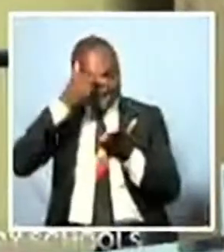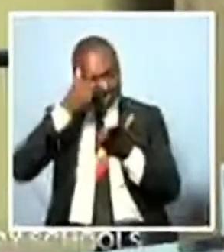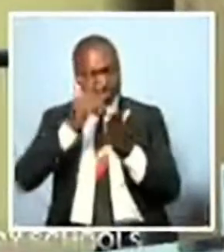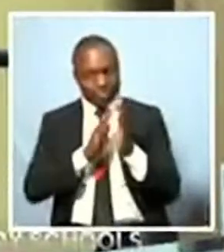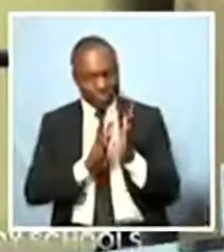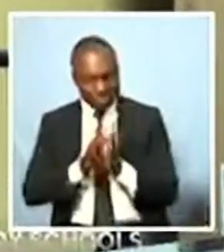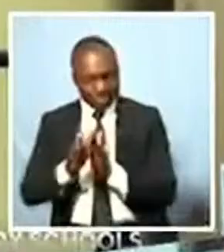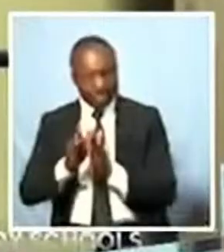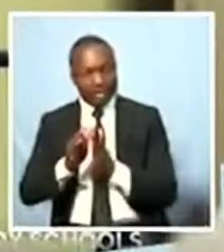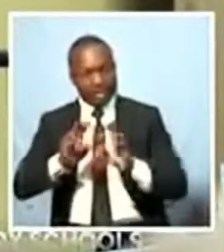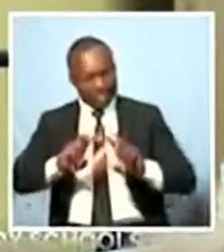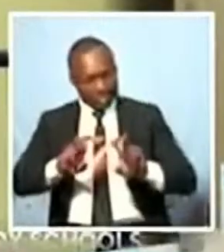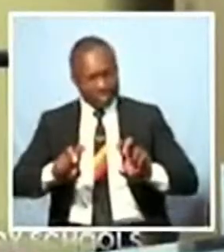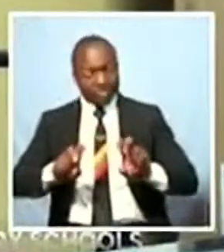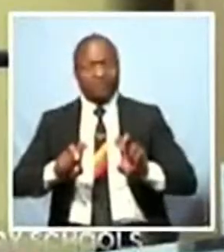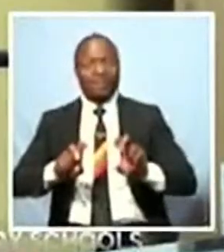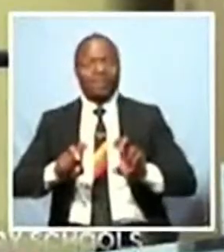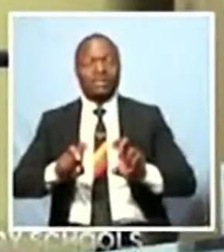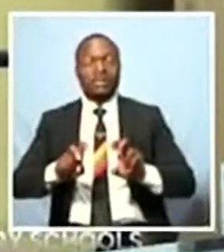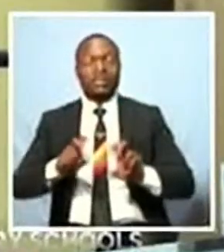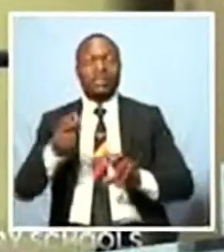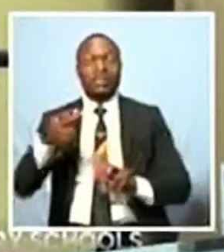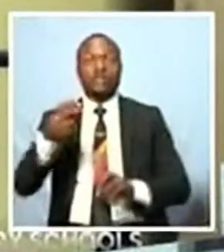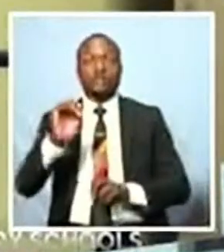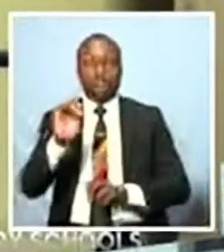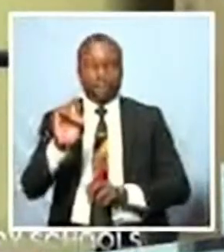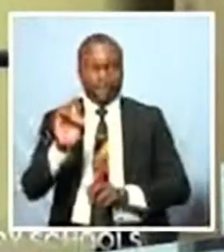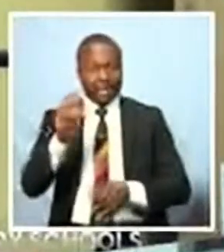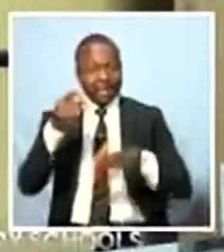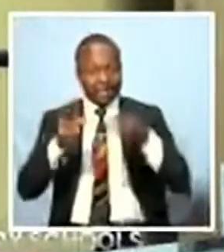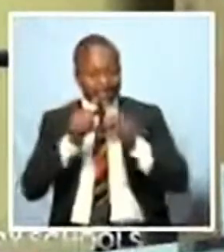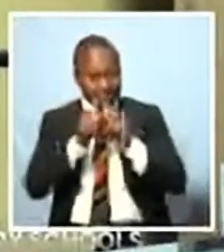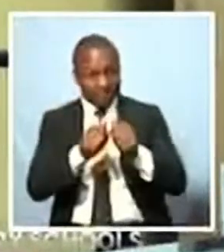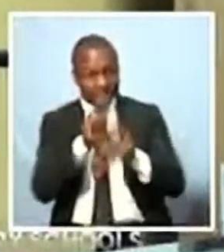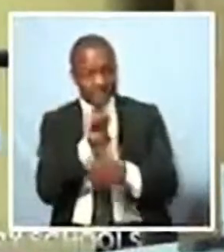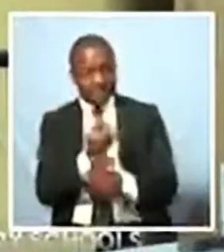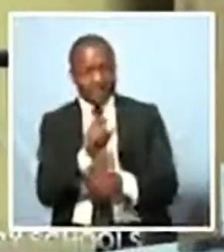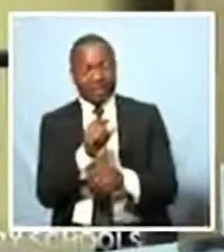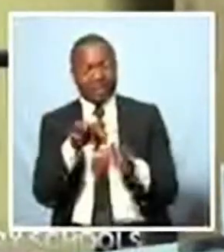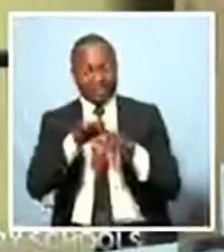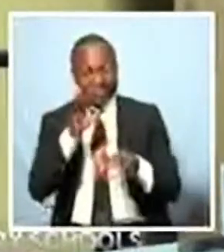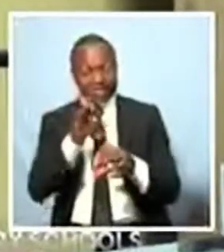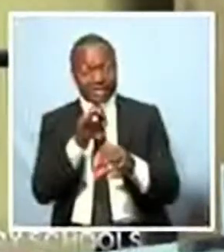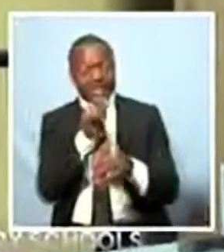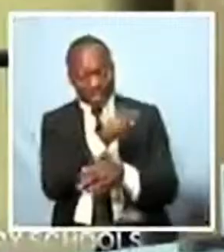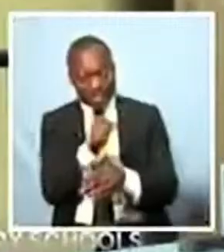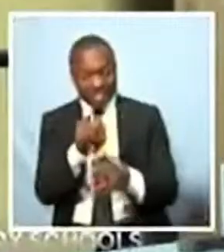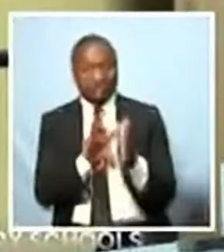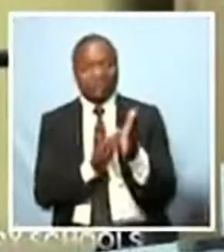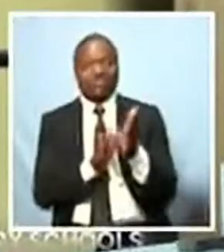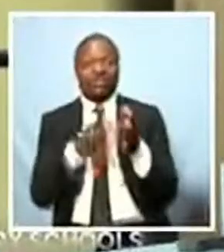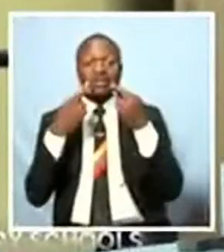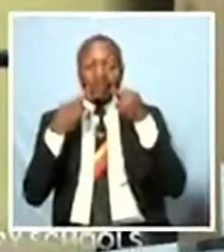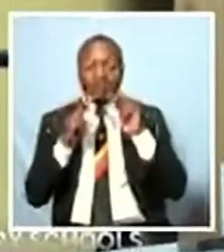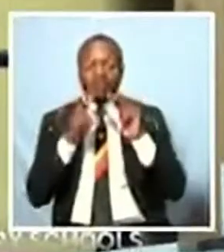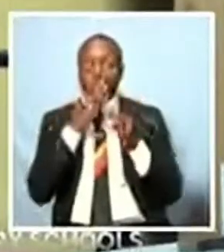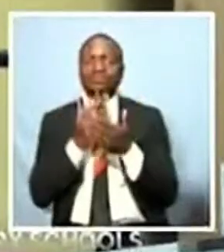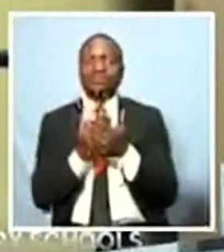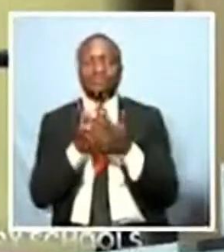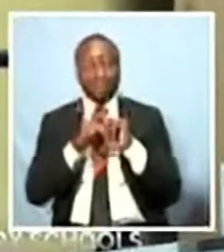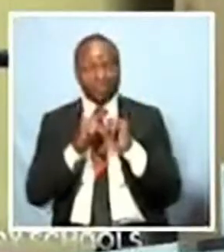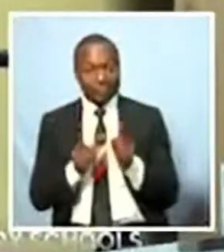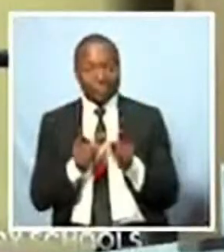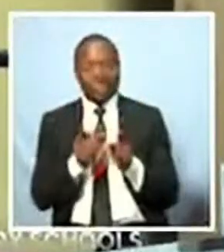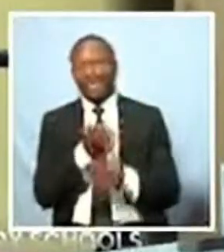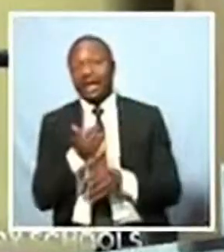by the HOD or the deputy head. If you follow that, you will find that in such schools, the results are good. But we